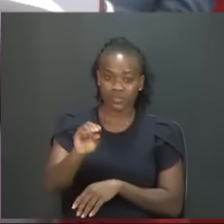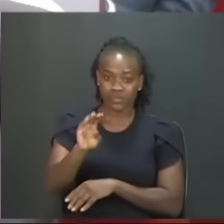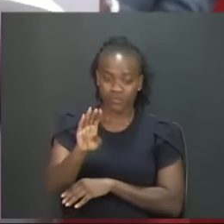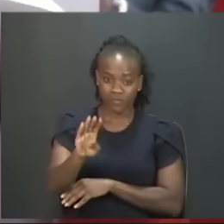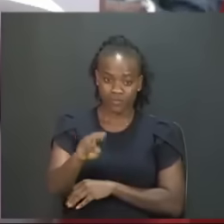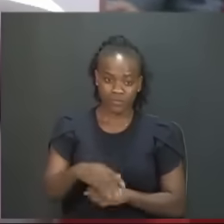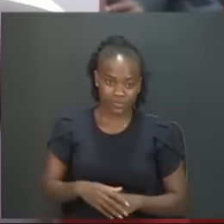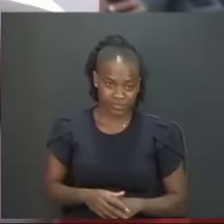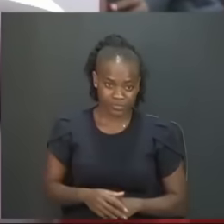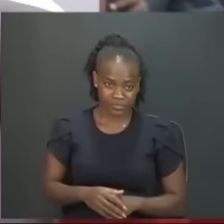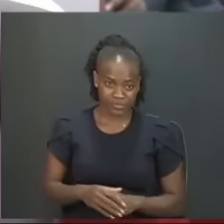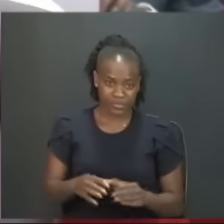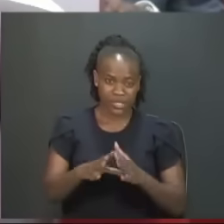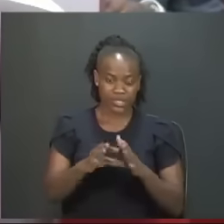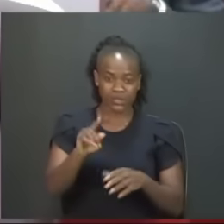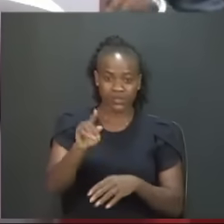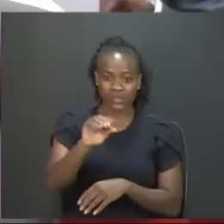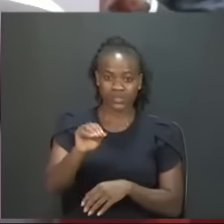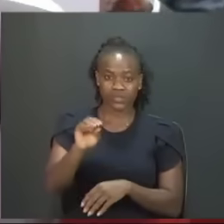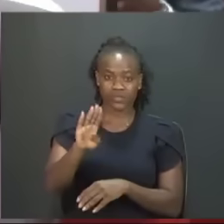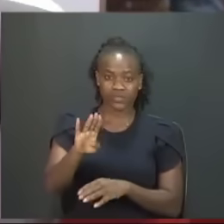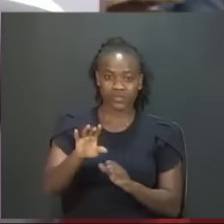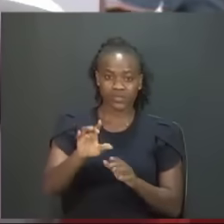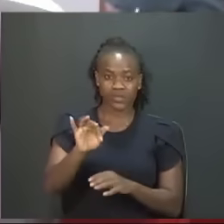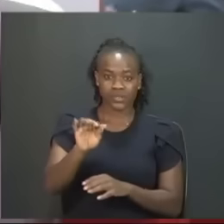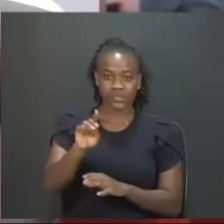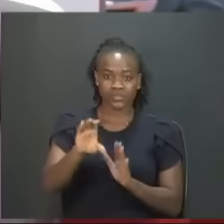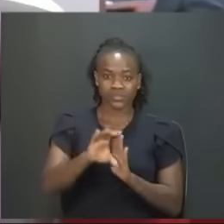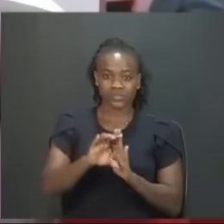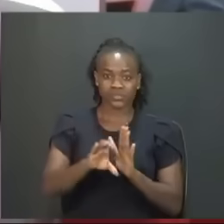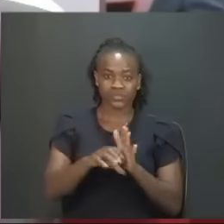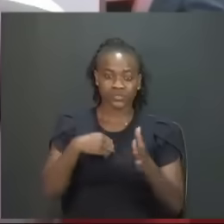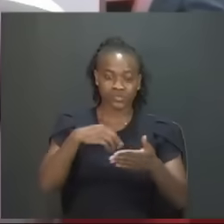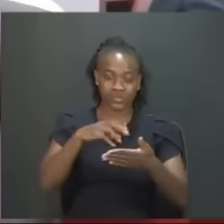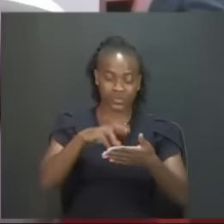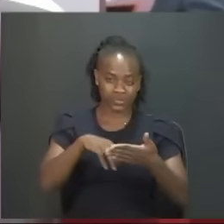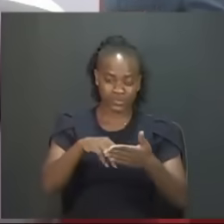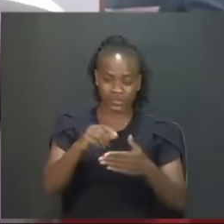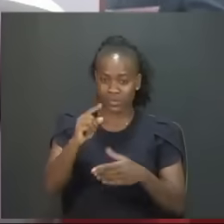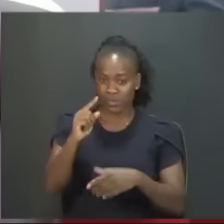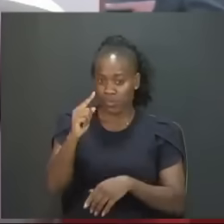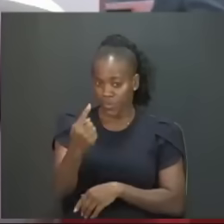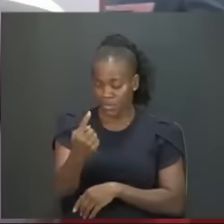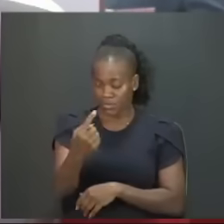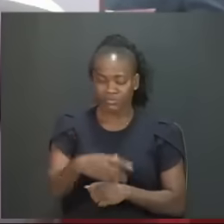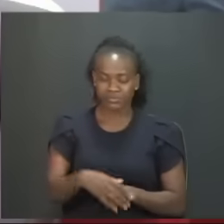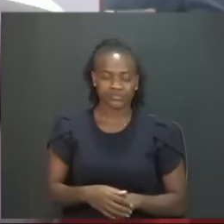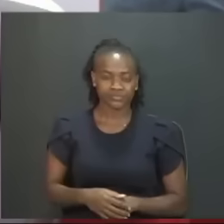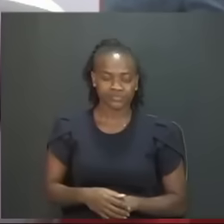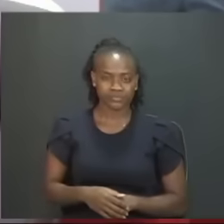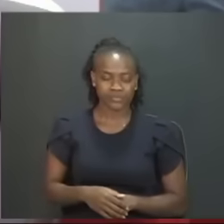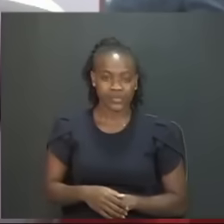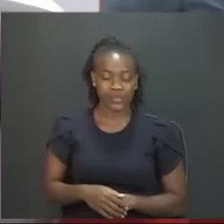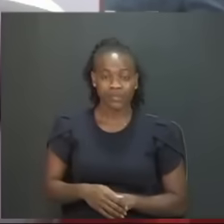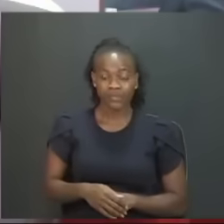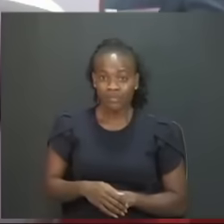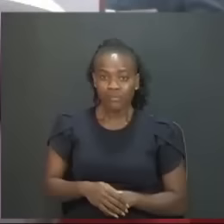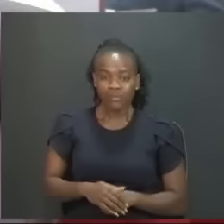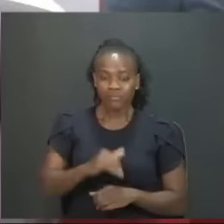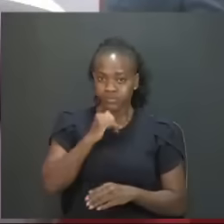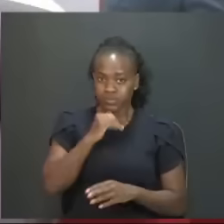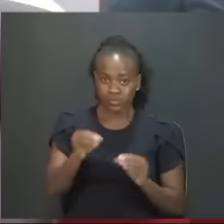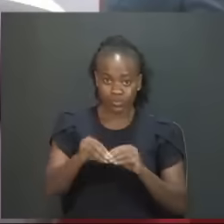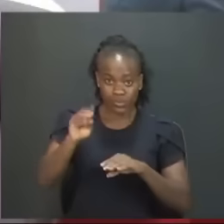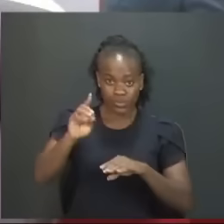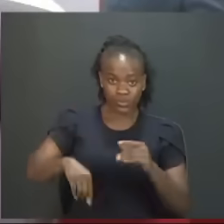Article 104 of the 1992 Constitution states, and I read, Mr. Speaker, 1, that except as otherwise provided in this